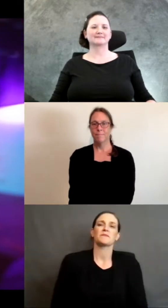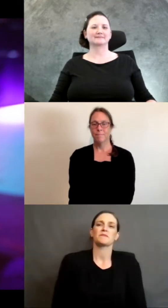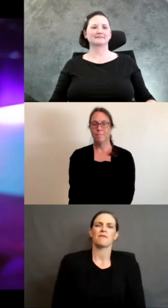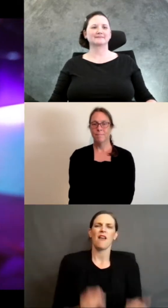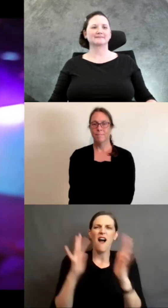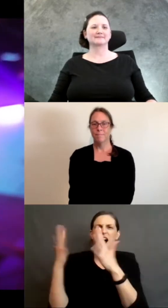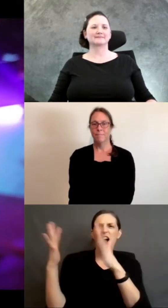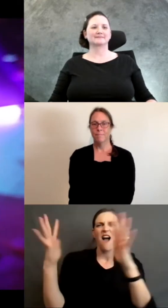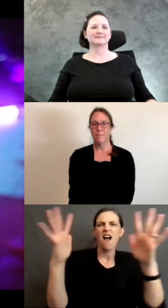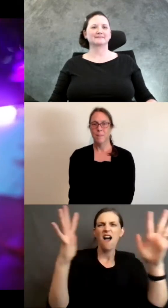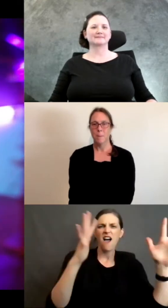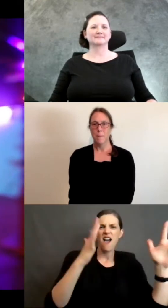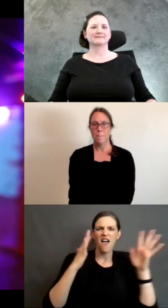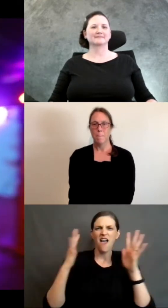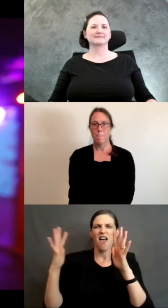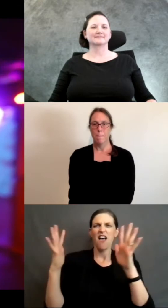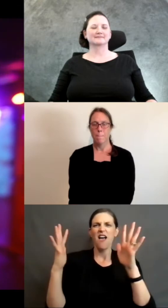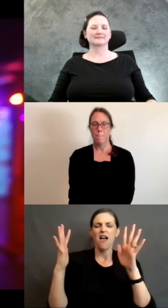She lowers her head.